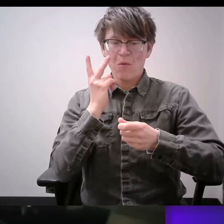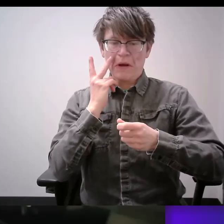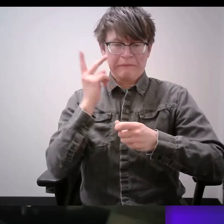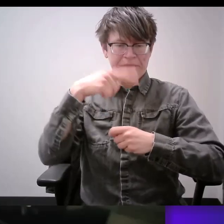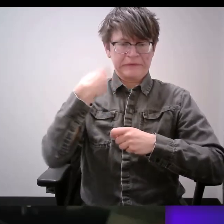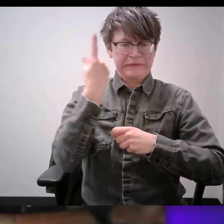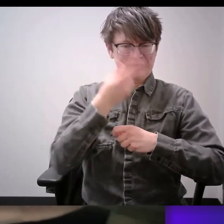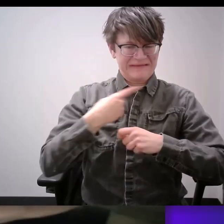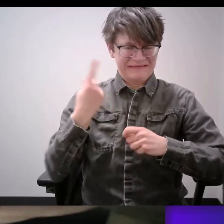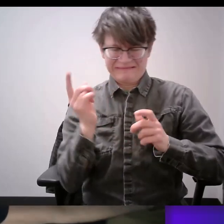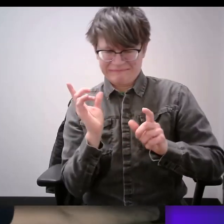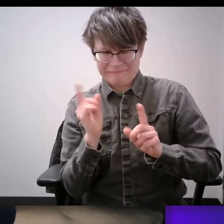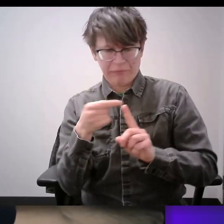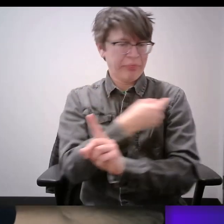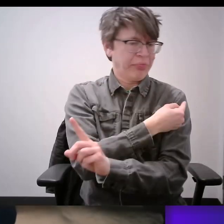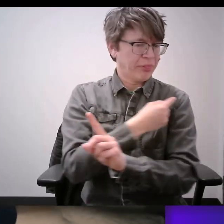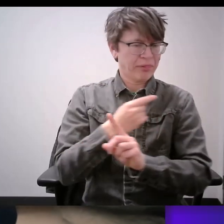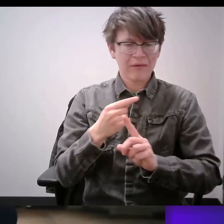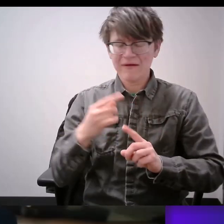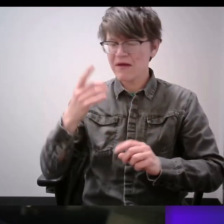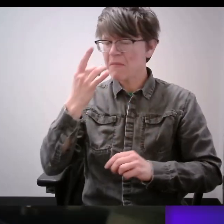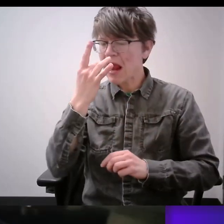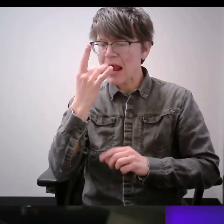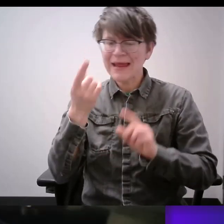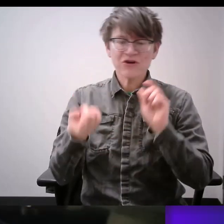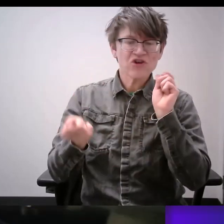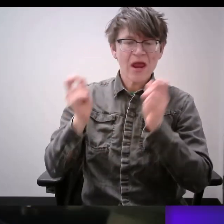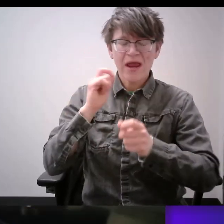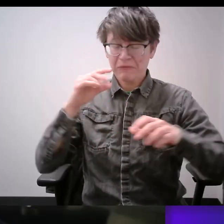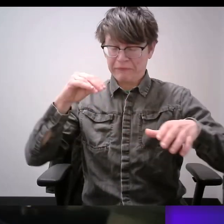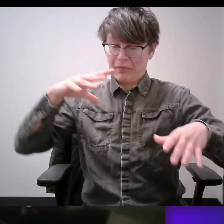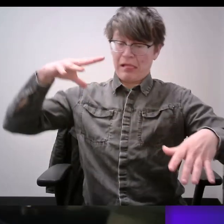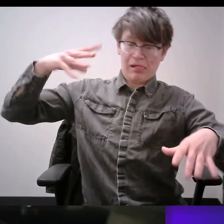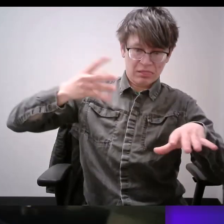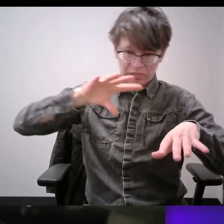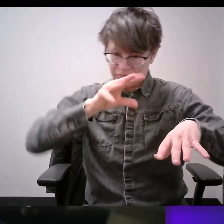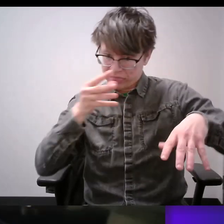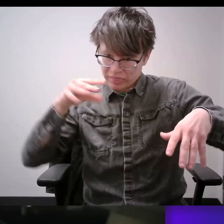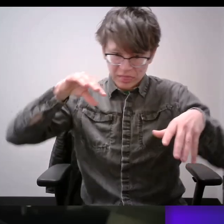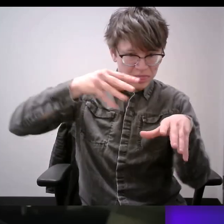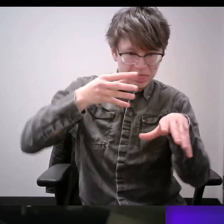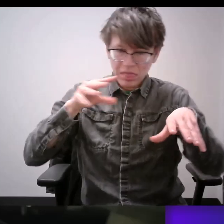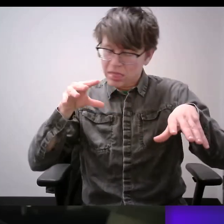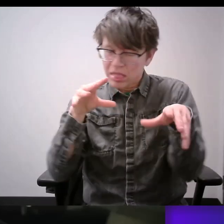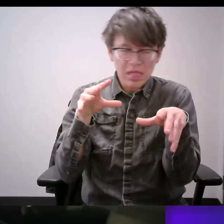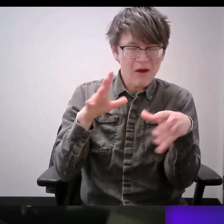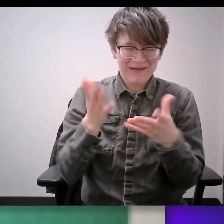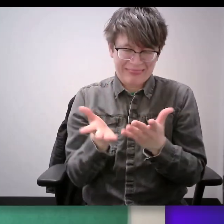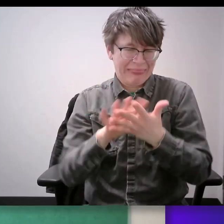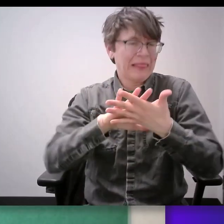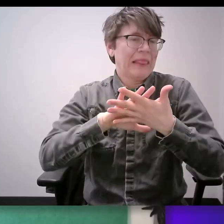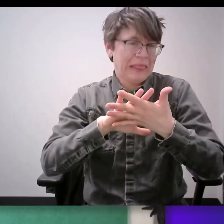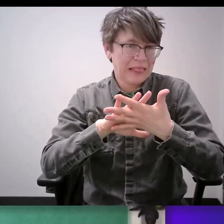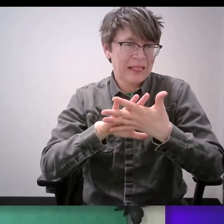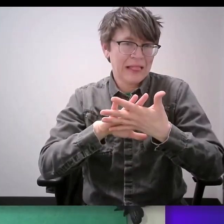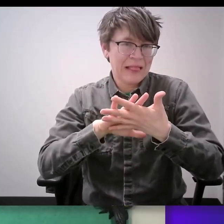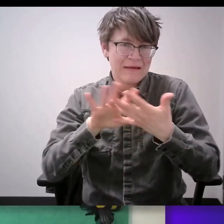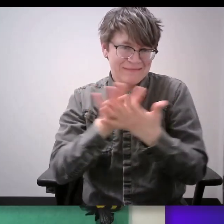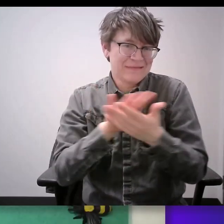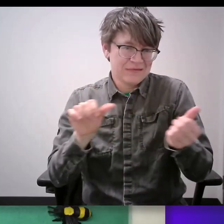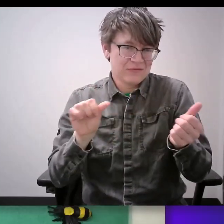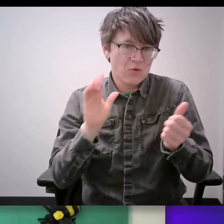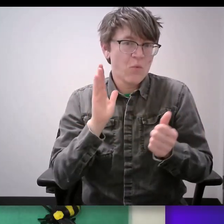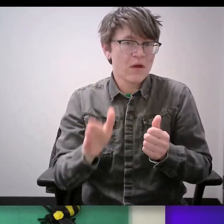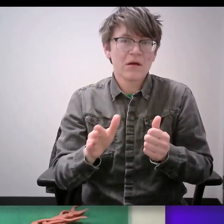not changing. You want to make sure there's not a window nearby. Now the lighting doesn't have to be anything complex. Light it just like you would any other